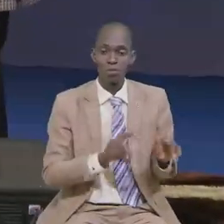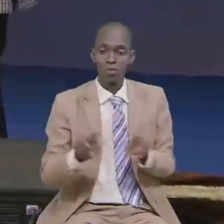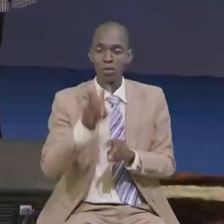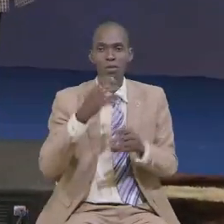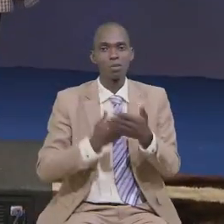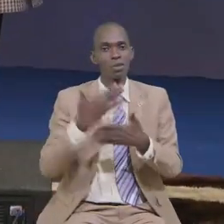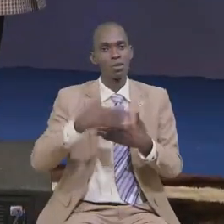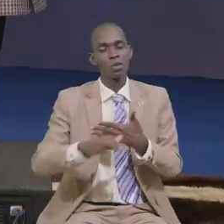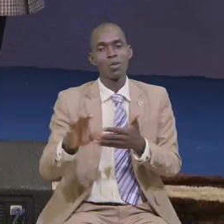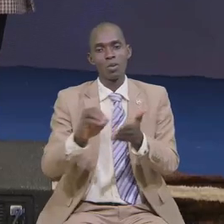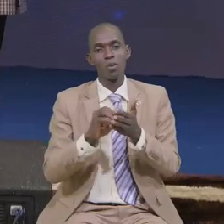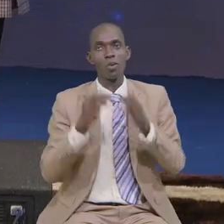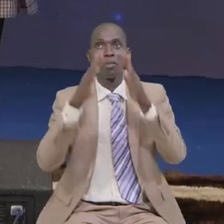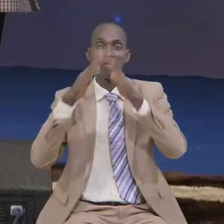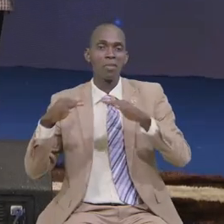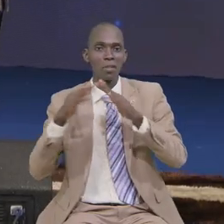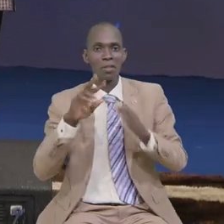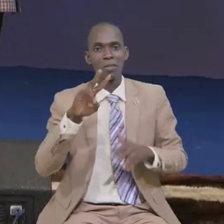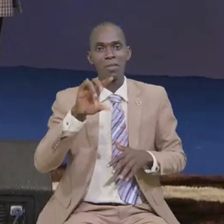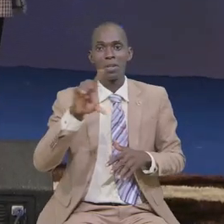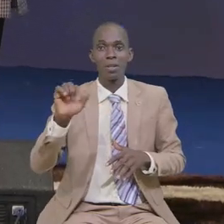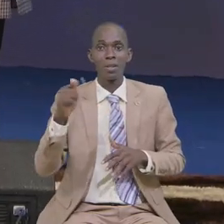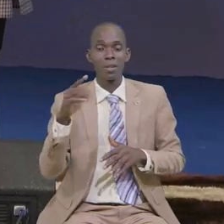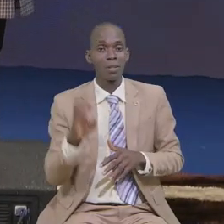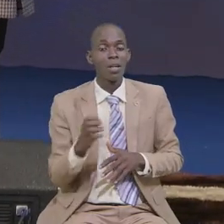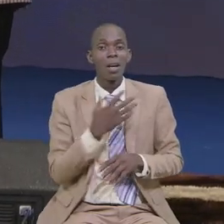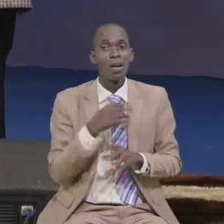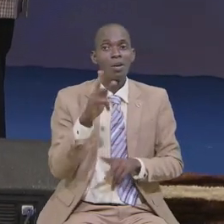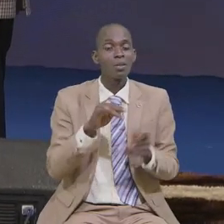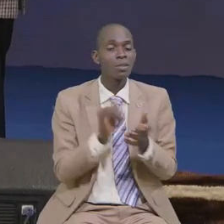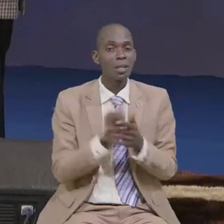And some people, they cannot read all the names of those